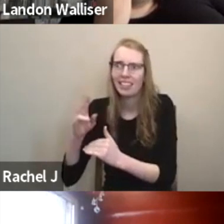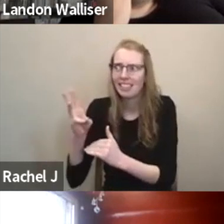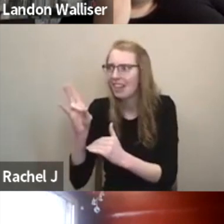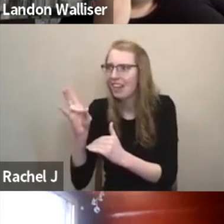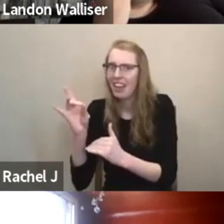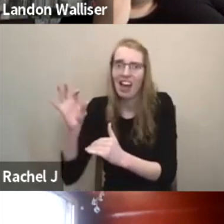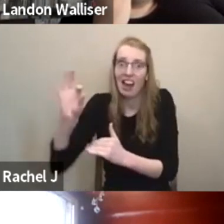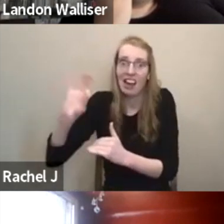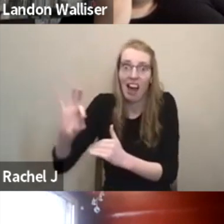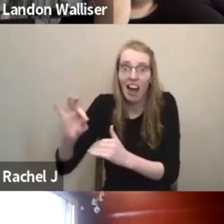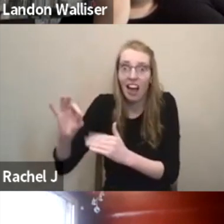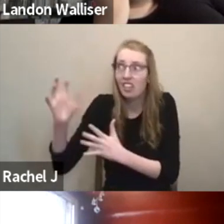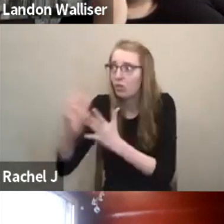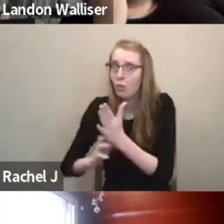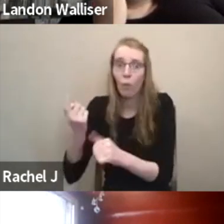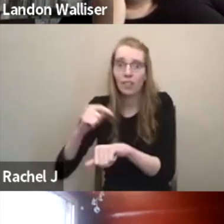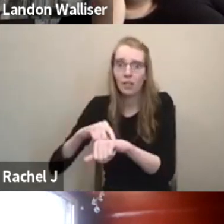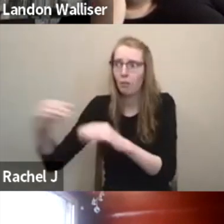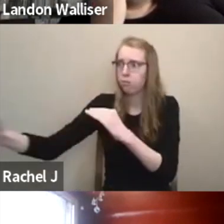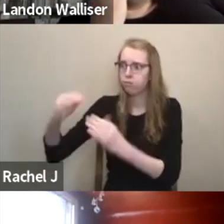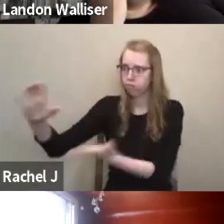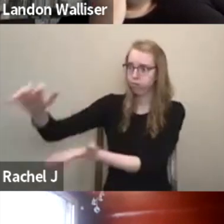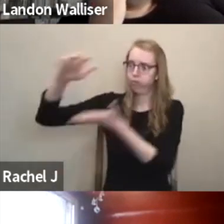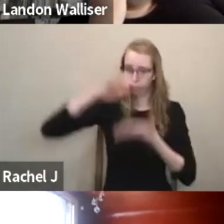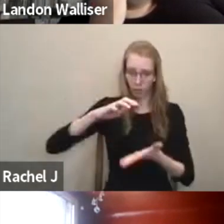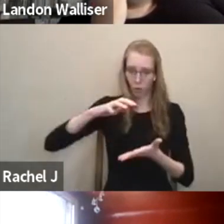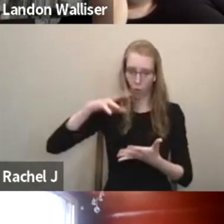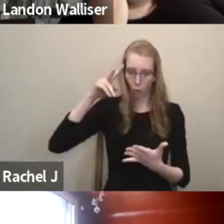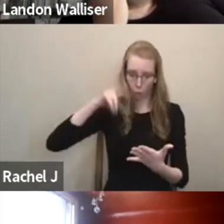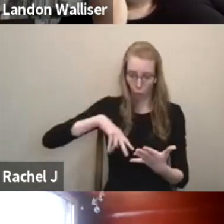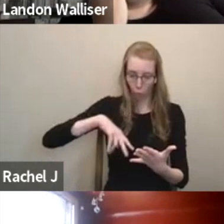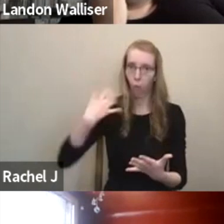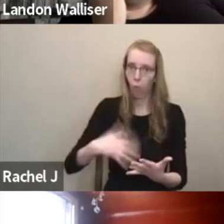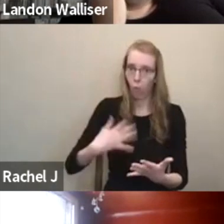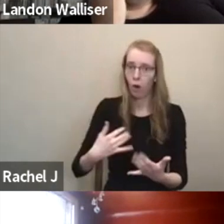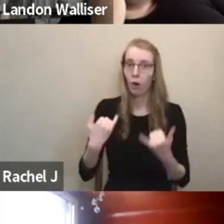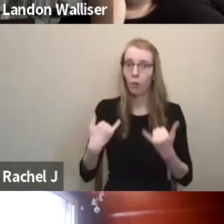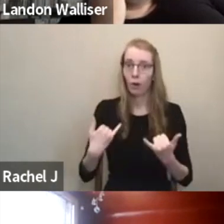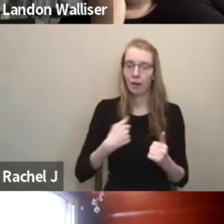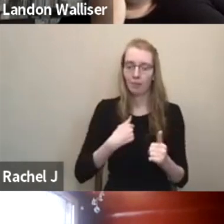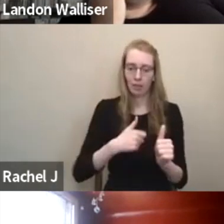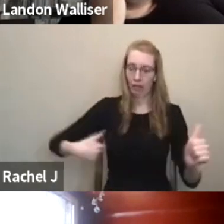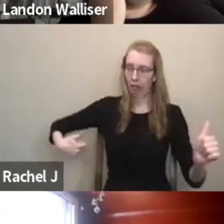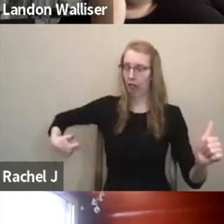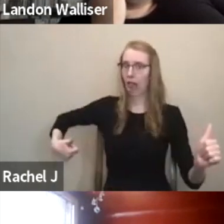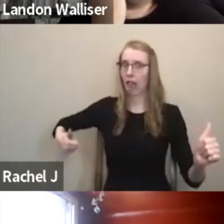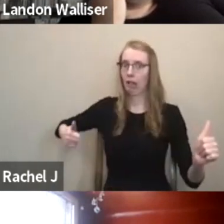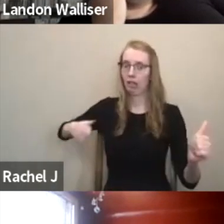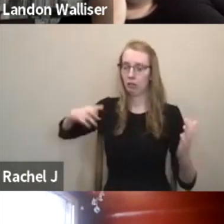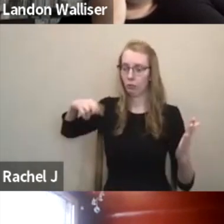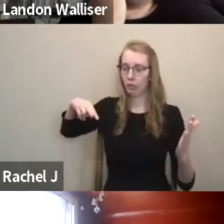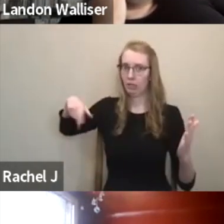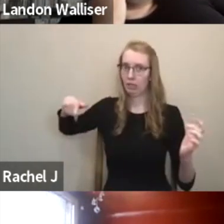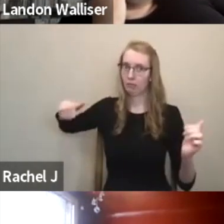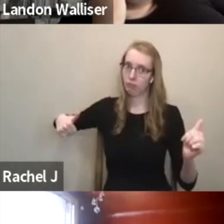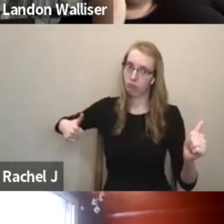So there is a big backlog right now for me in the reading department, because it's also only part of my